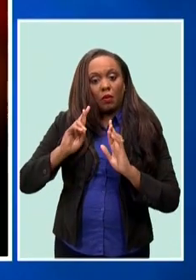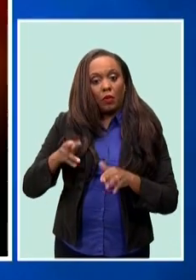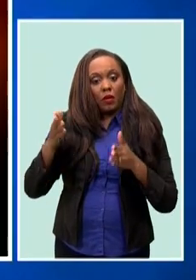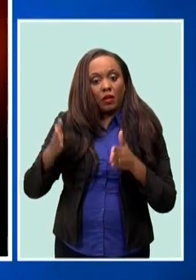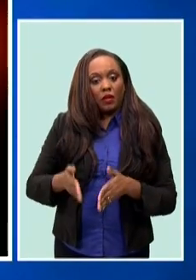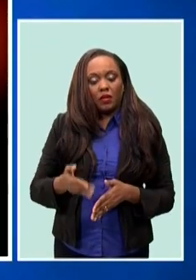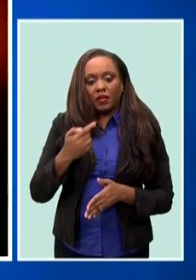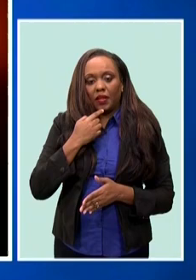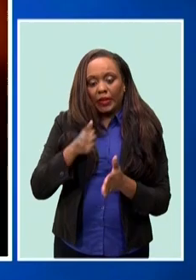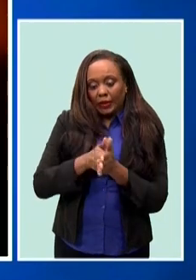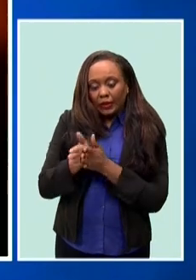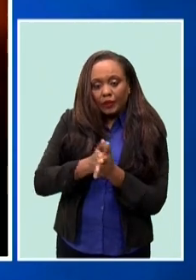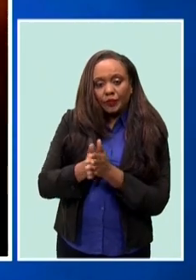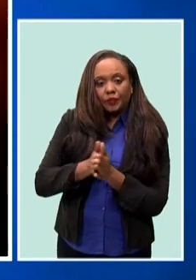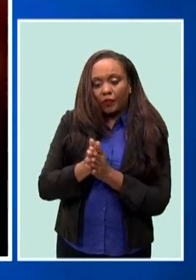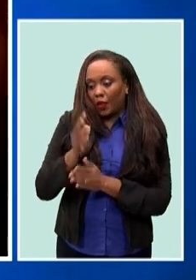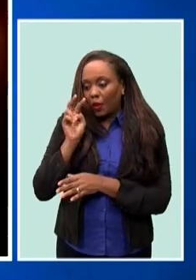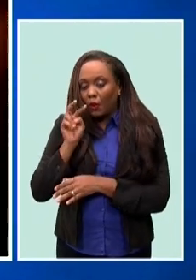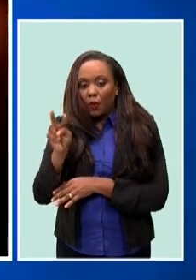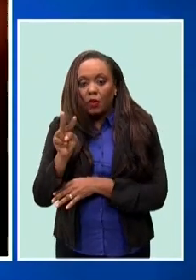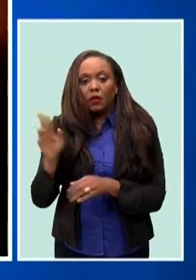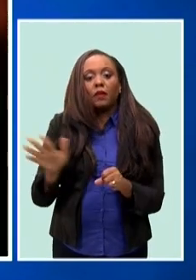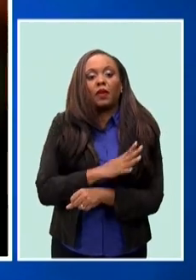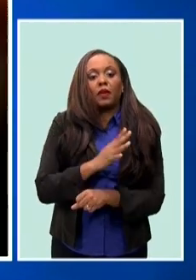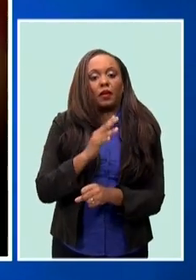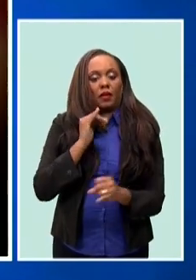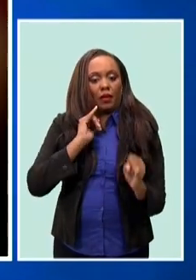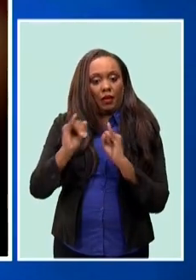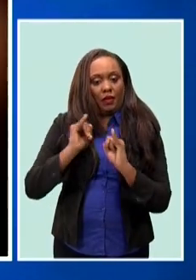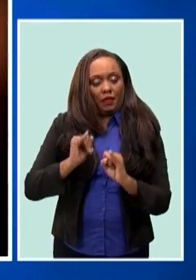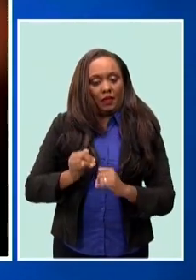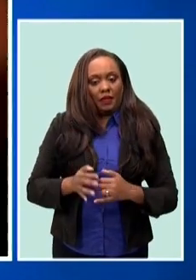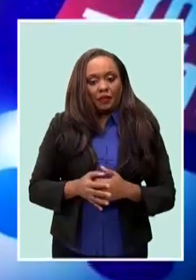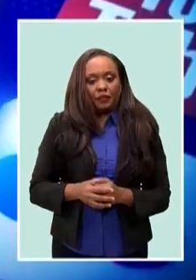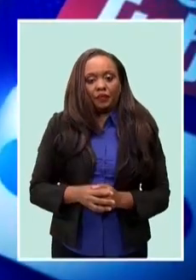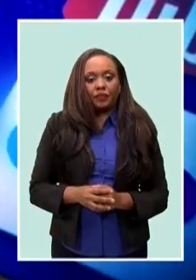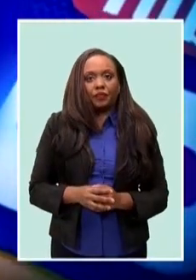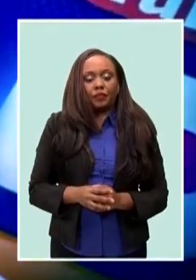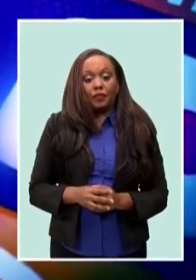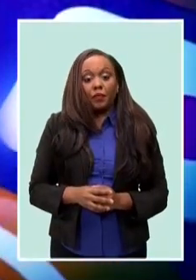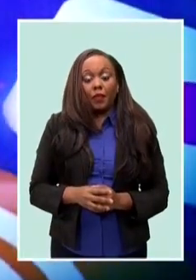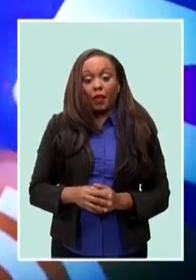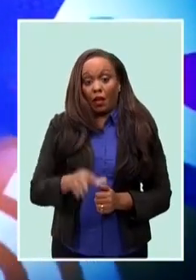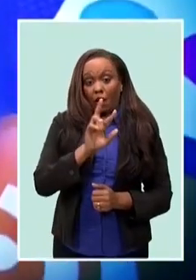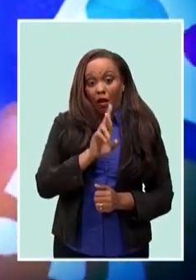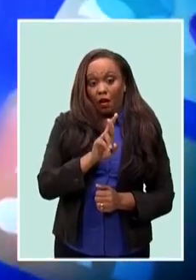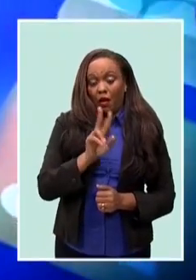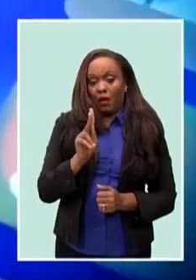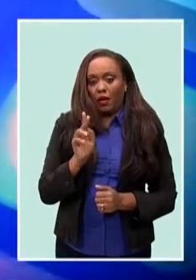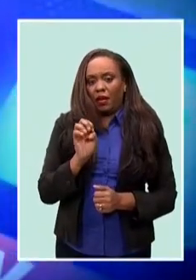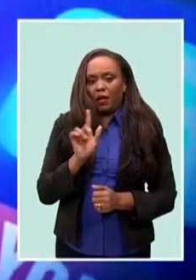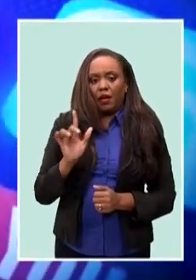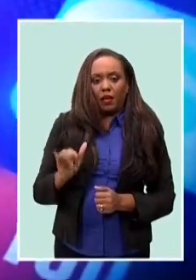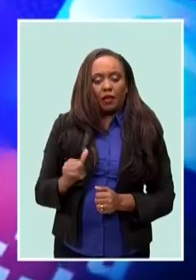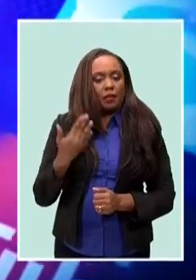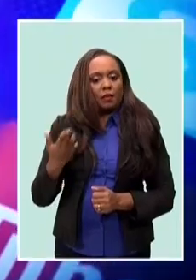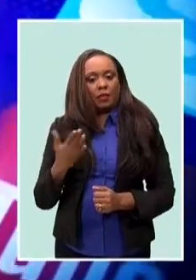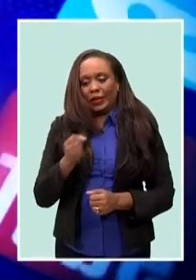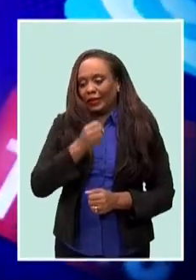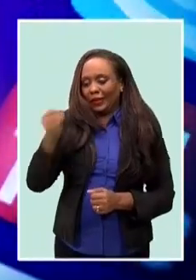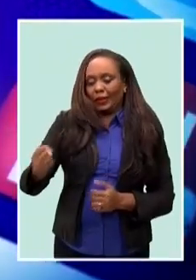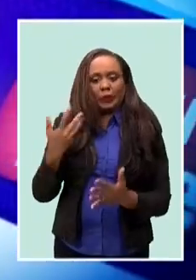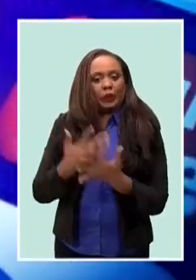She says she's looking forward to watching the interview in its entirety. R. Kelly could be looking at between 30